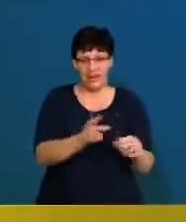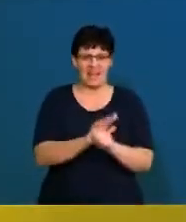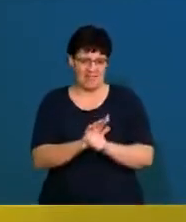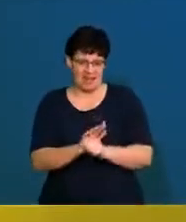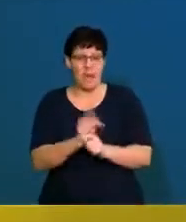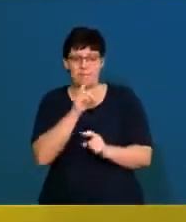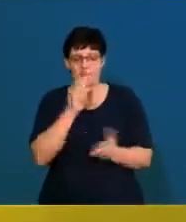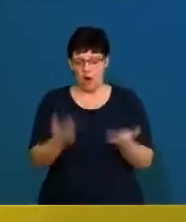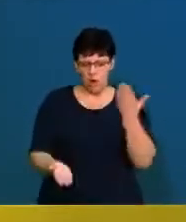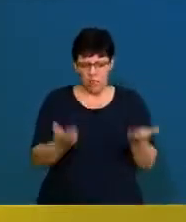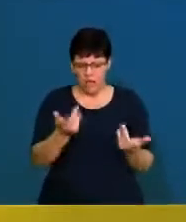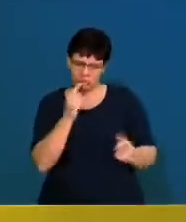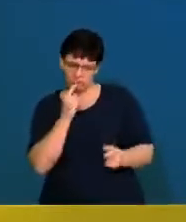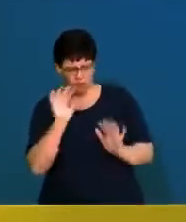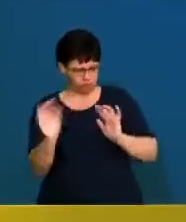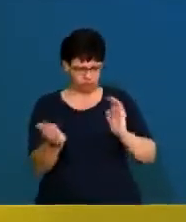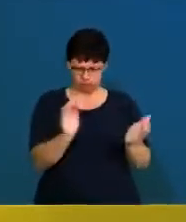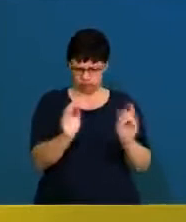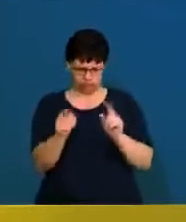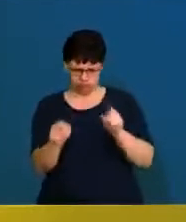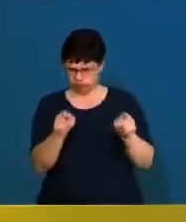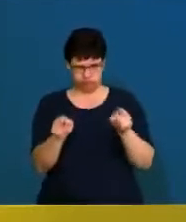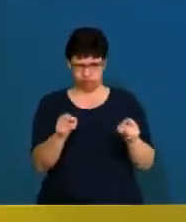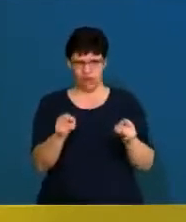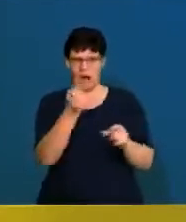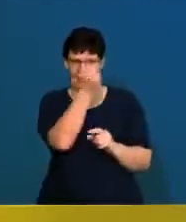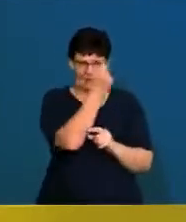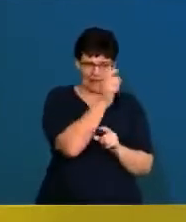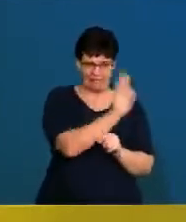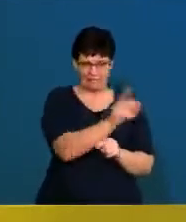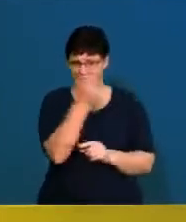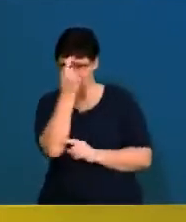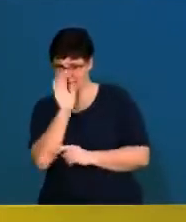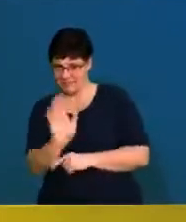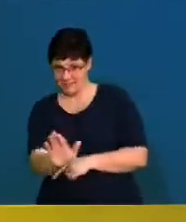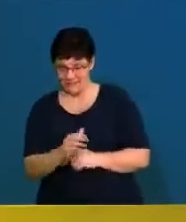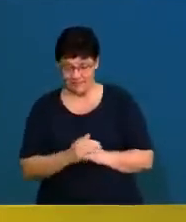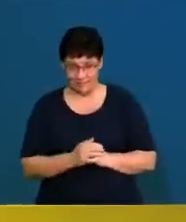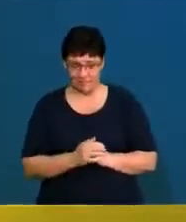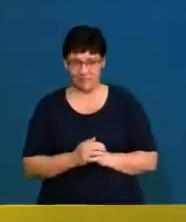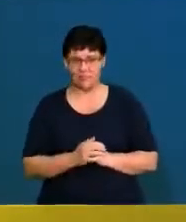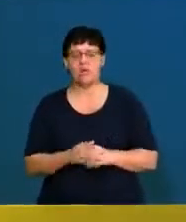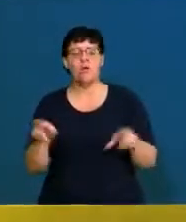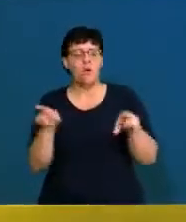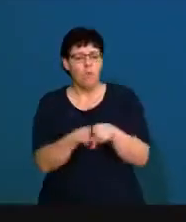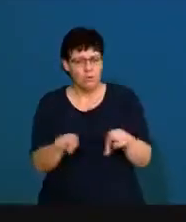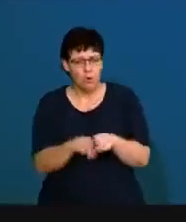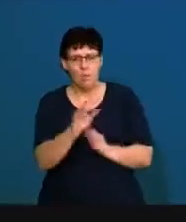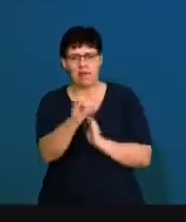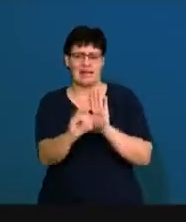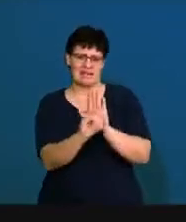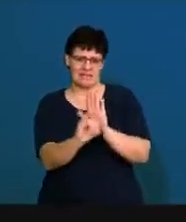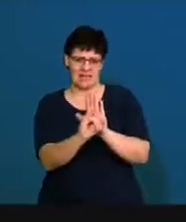cathode. So we need to compare and contrast in our understanding between the 2 electrochemical cells, okay? We also need